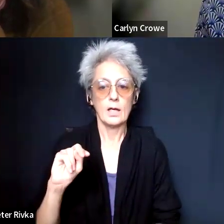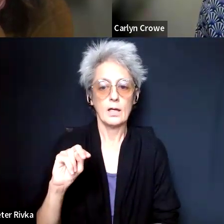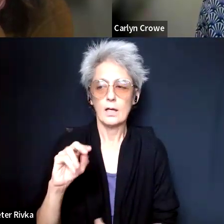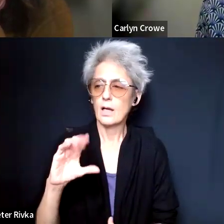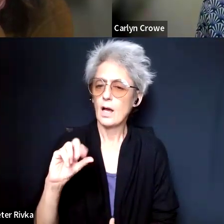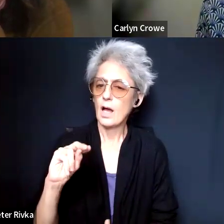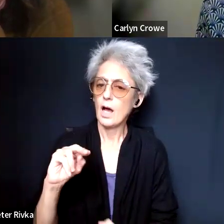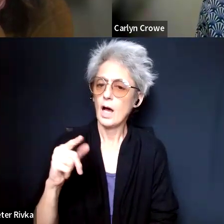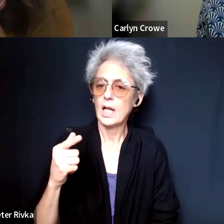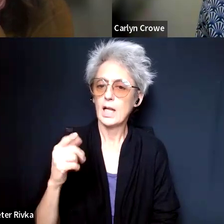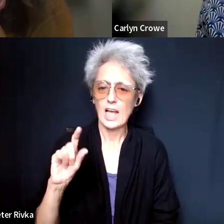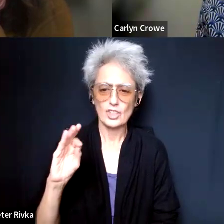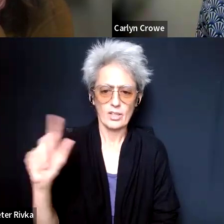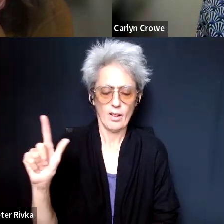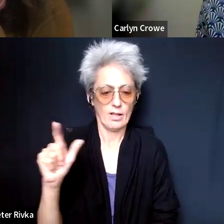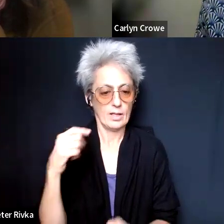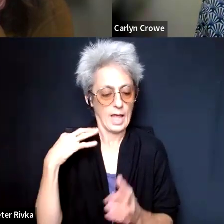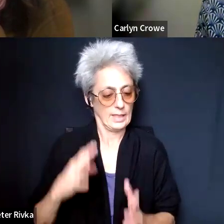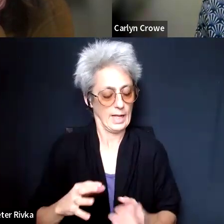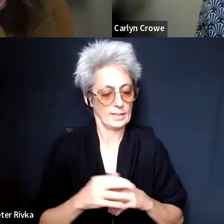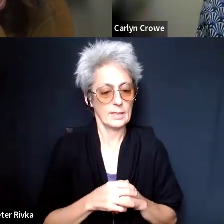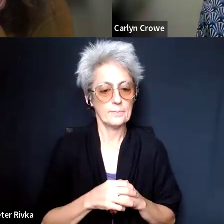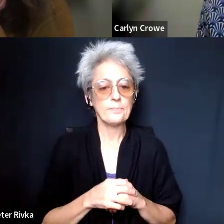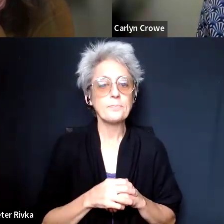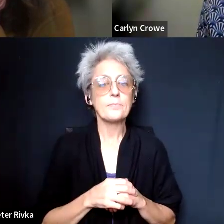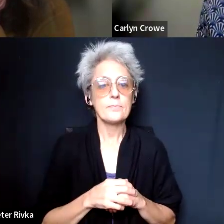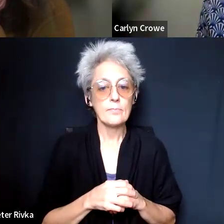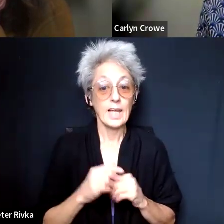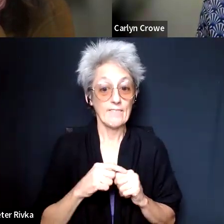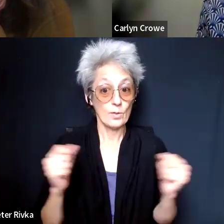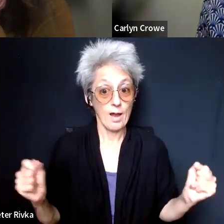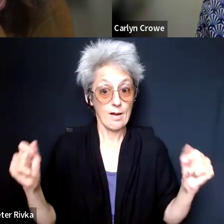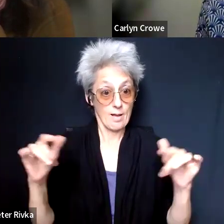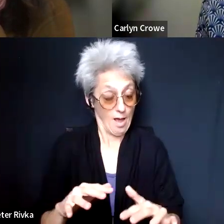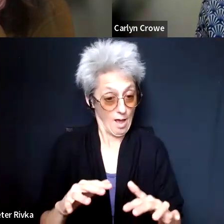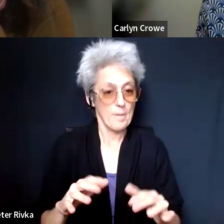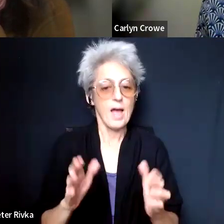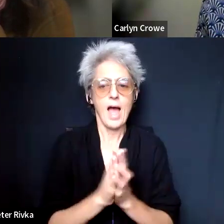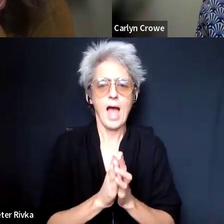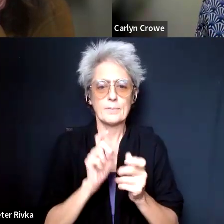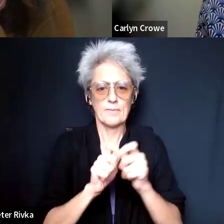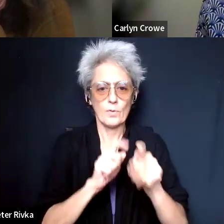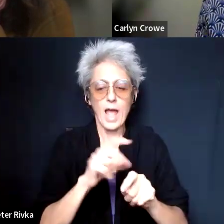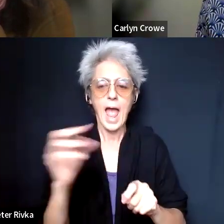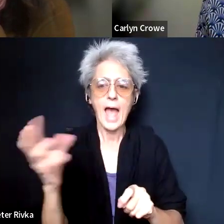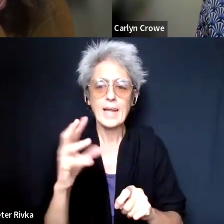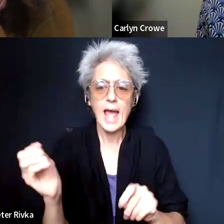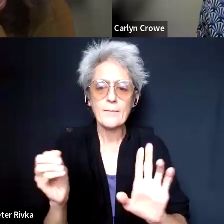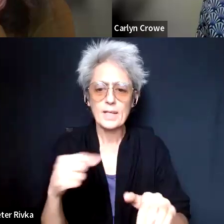able to come to these forums, ask specific questions about and tell your story, whether it's